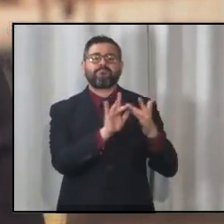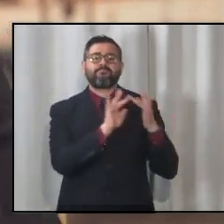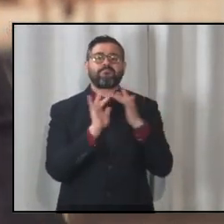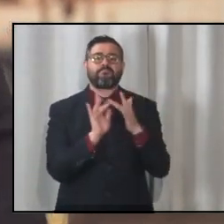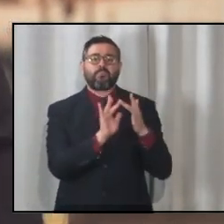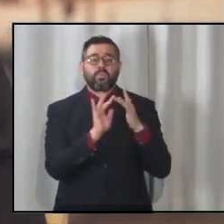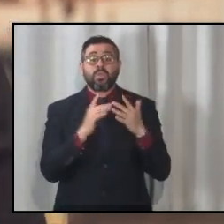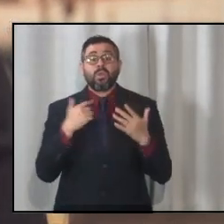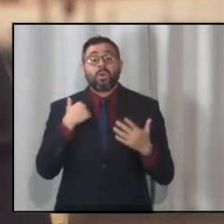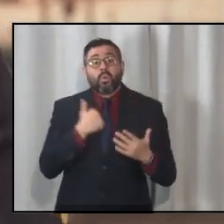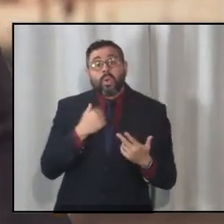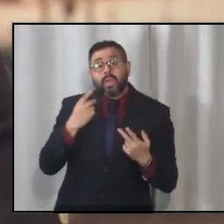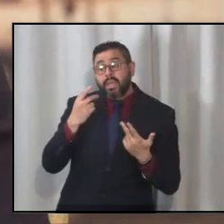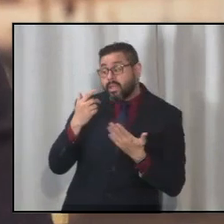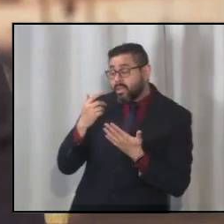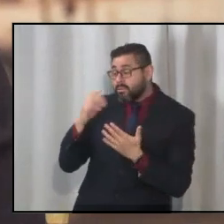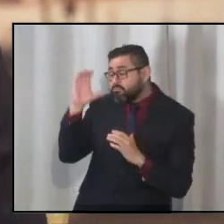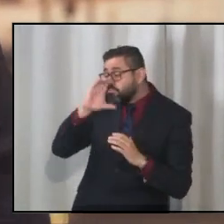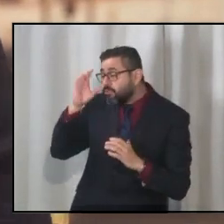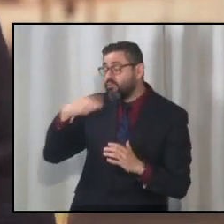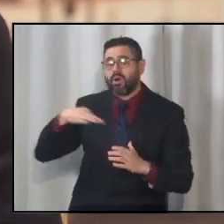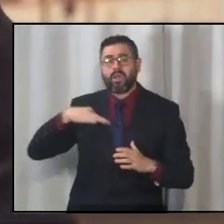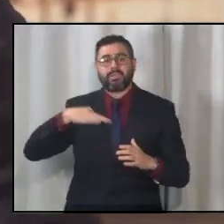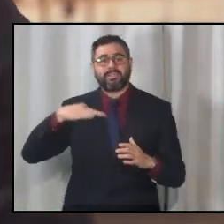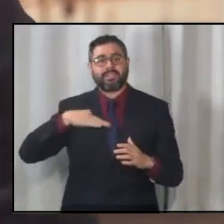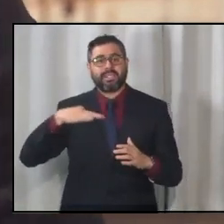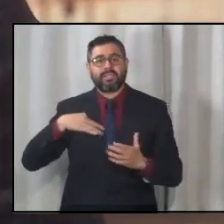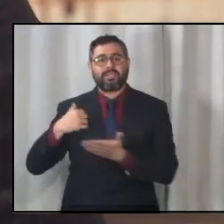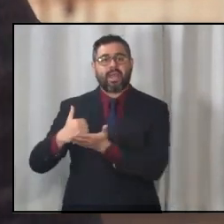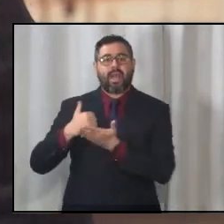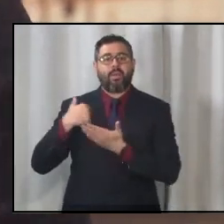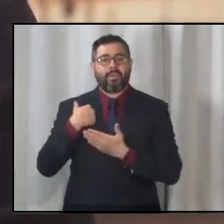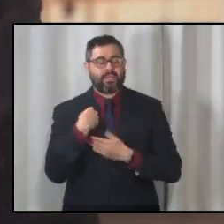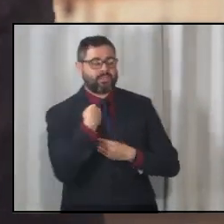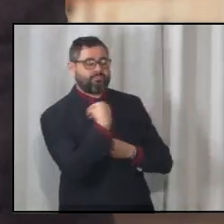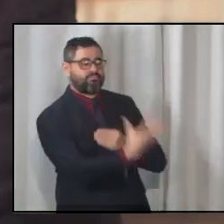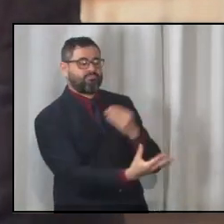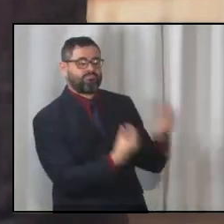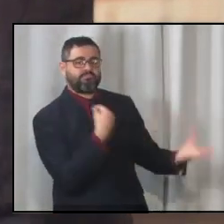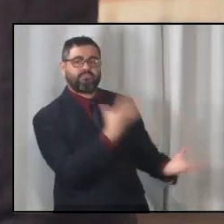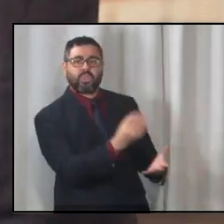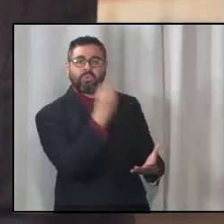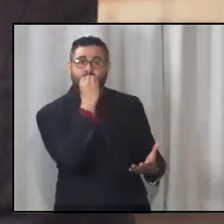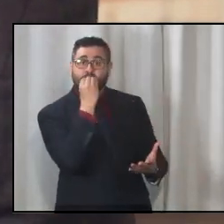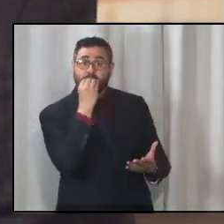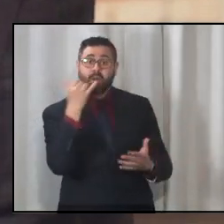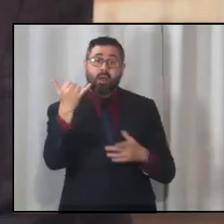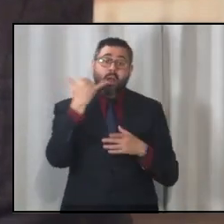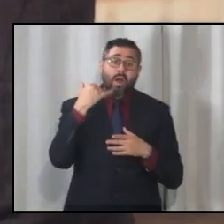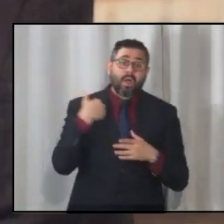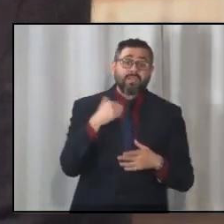assist with evening meals, and any groups interested in helping out should give us a call at